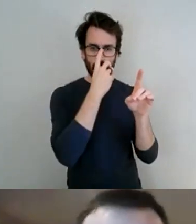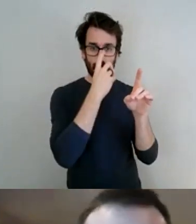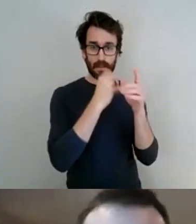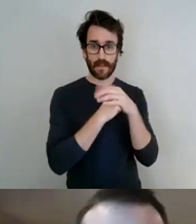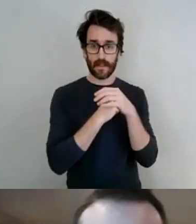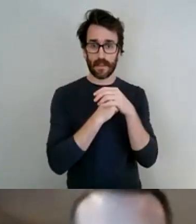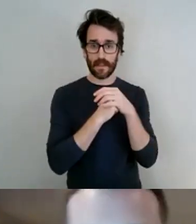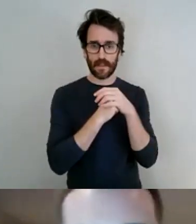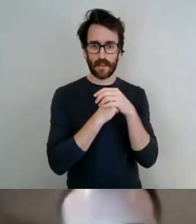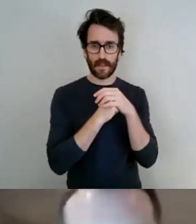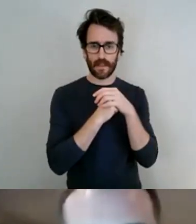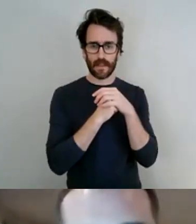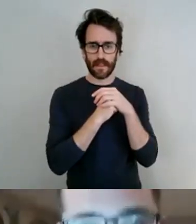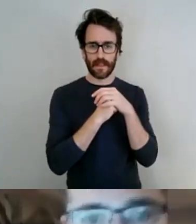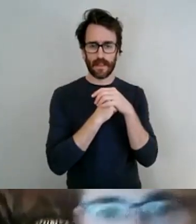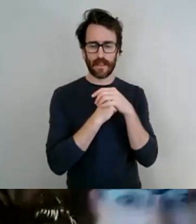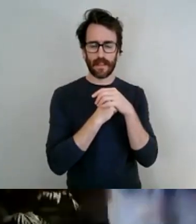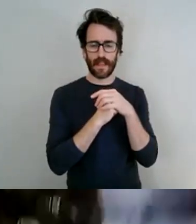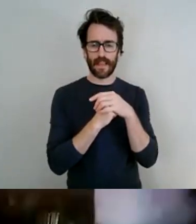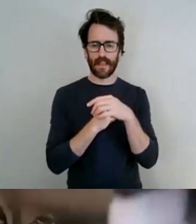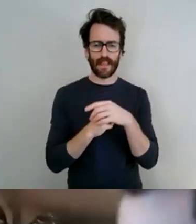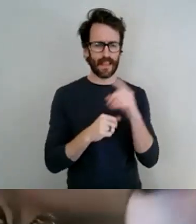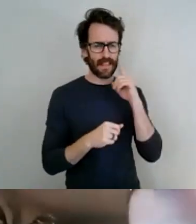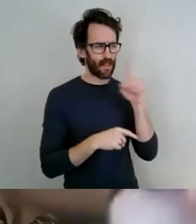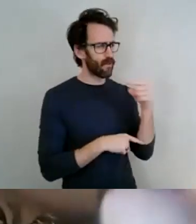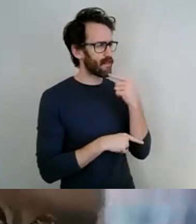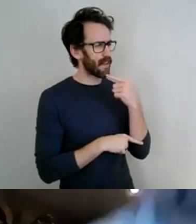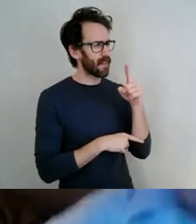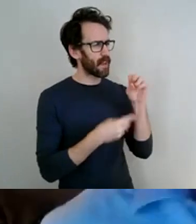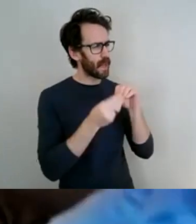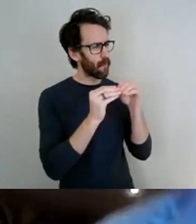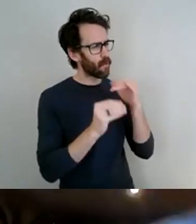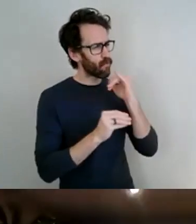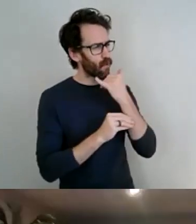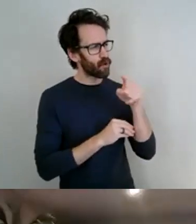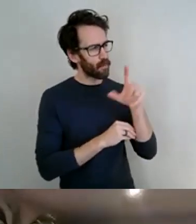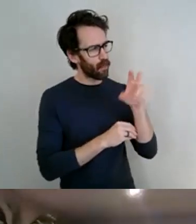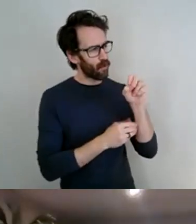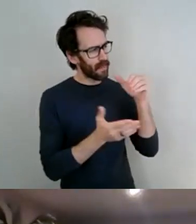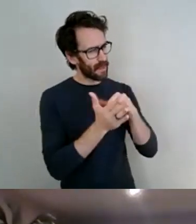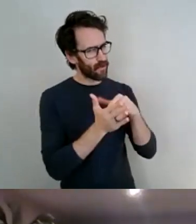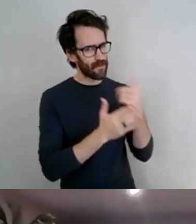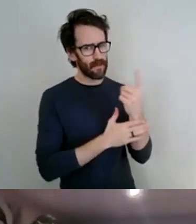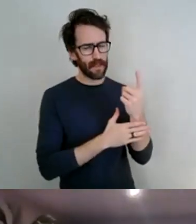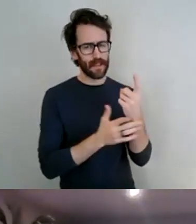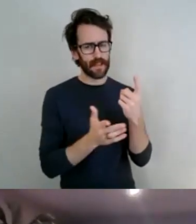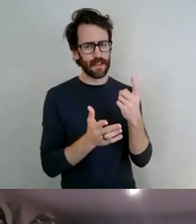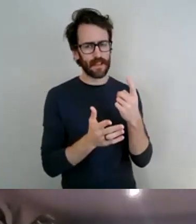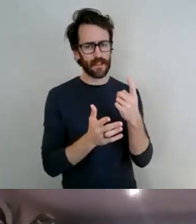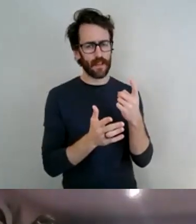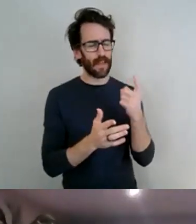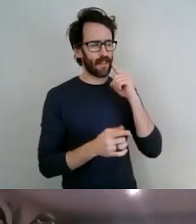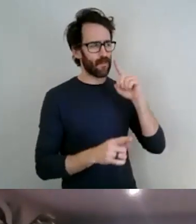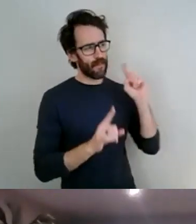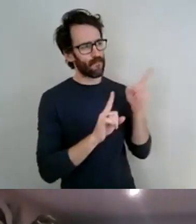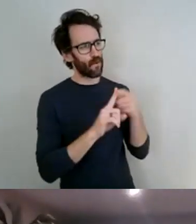I think the slide was, you said something that should have been 30,000, or I can't remember the exact number. It was the first slide I think you